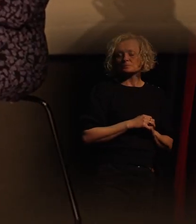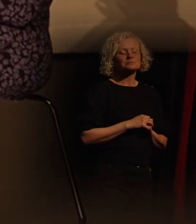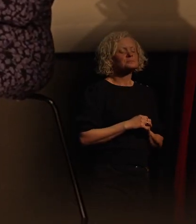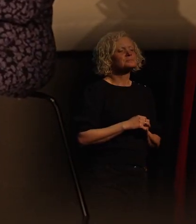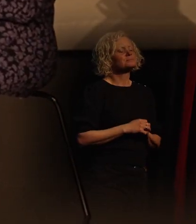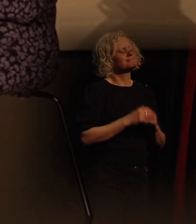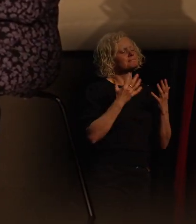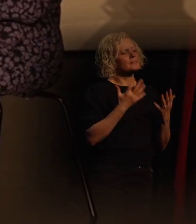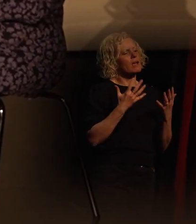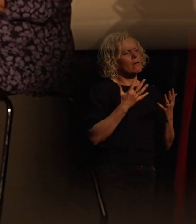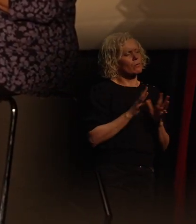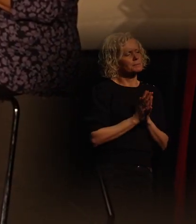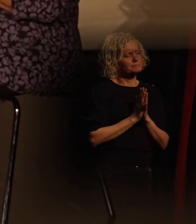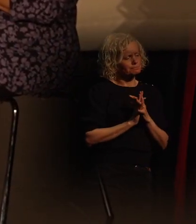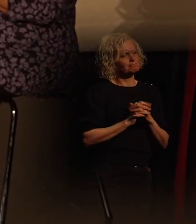Now they thought